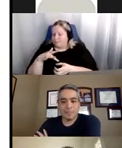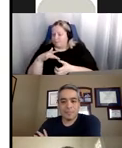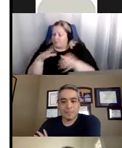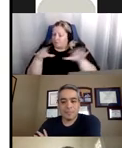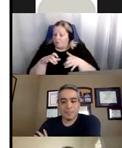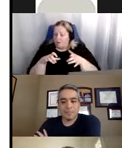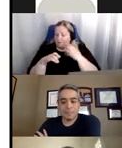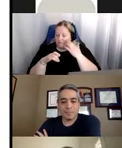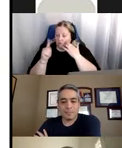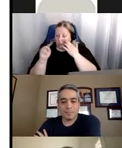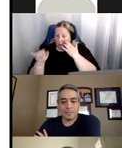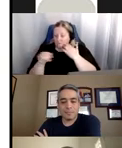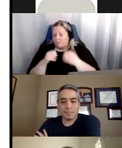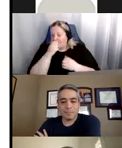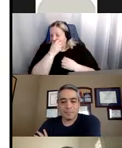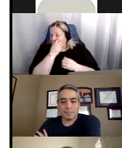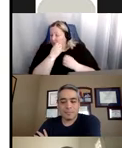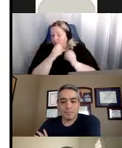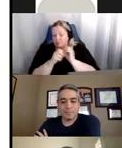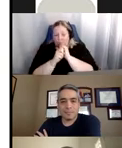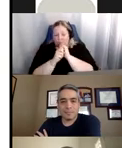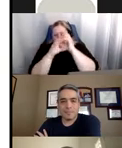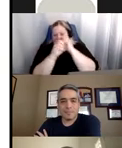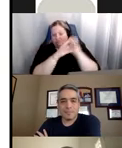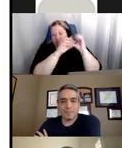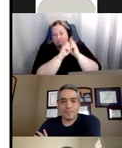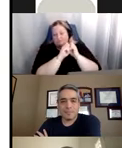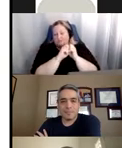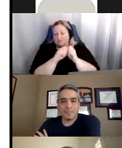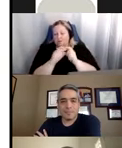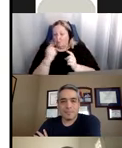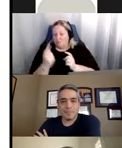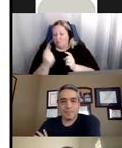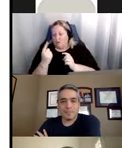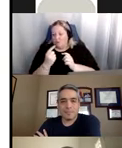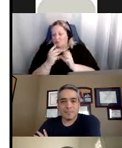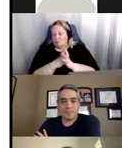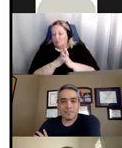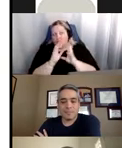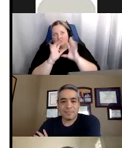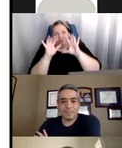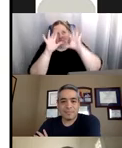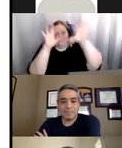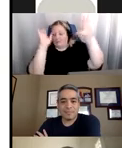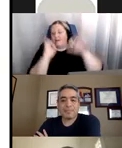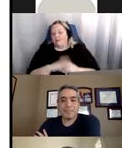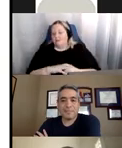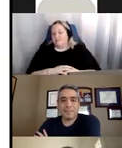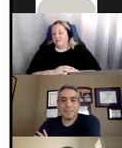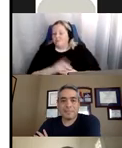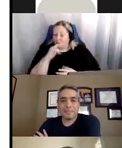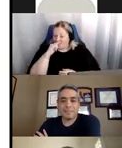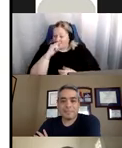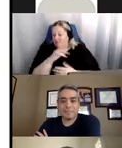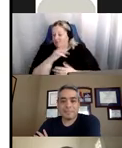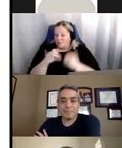the toy. So in this case, the fish would go around and the bubbles would be blown out. So kids can interact with their